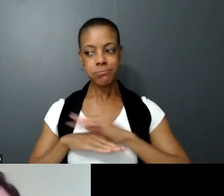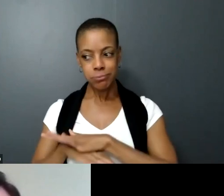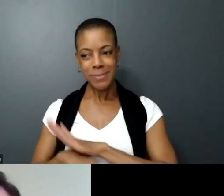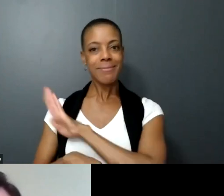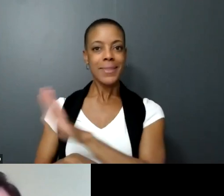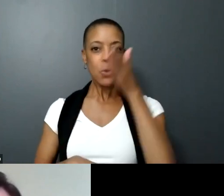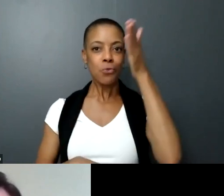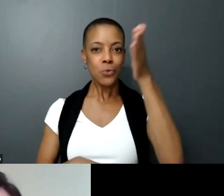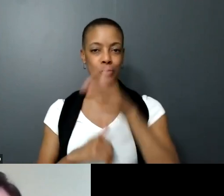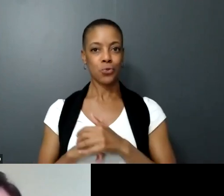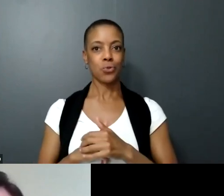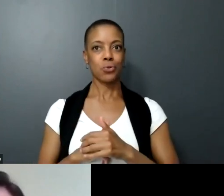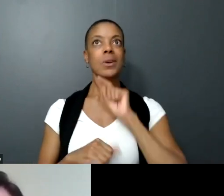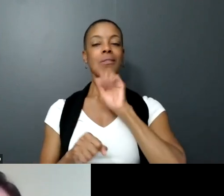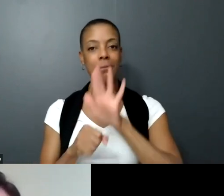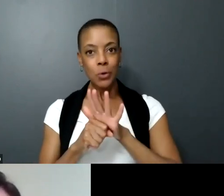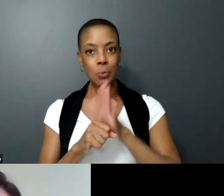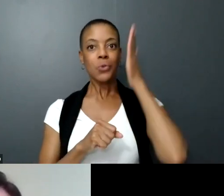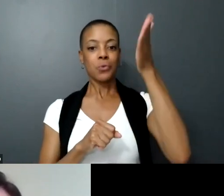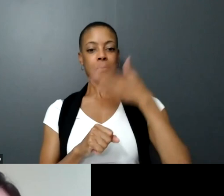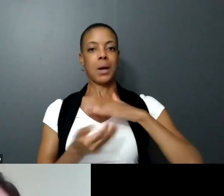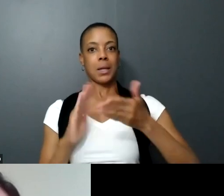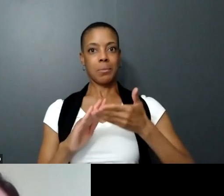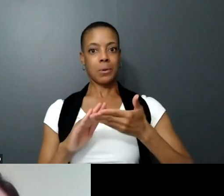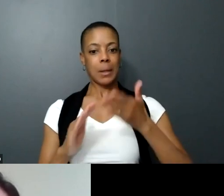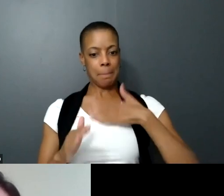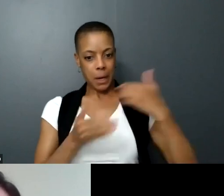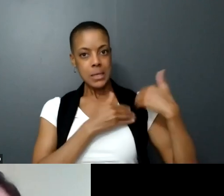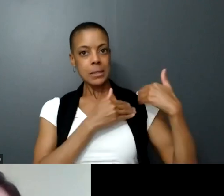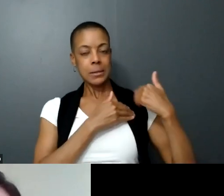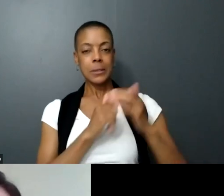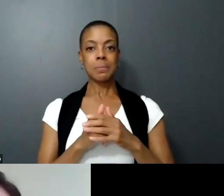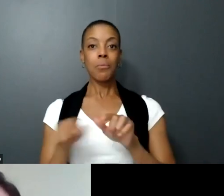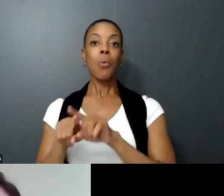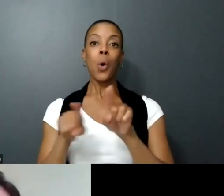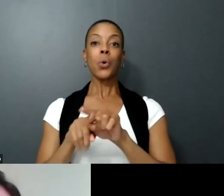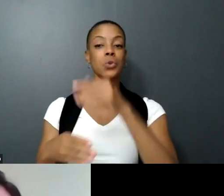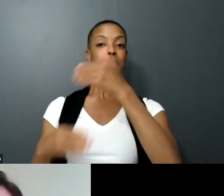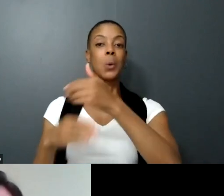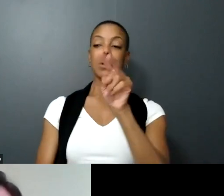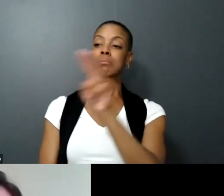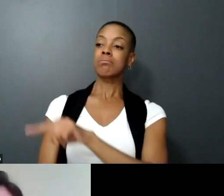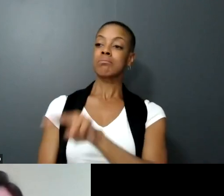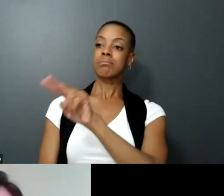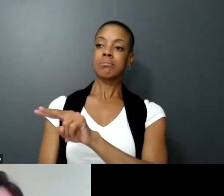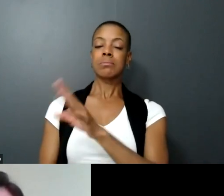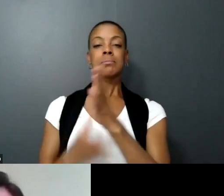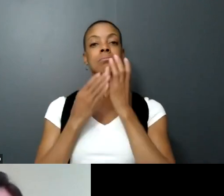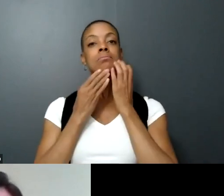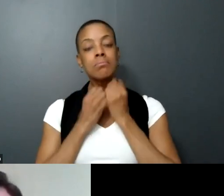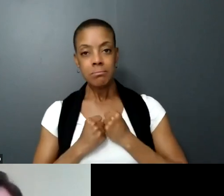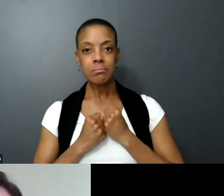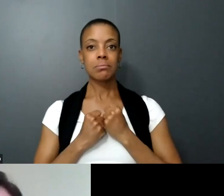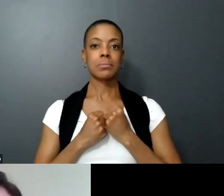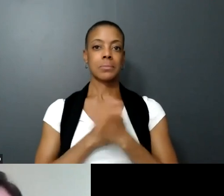of my community. In recent weeks, when I look out my window, I'm so grateful for the hard-won ability